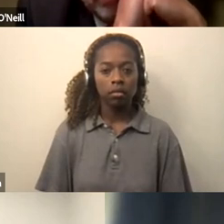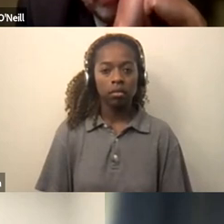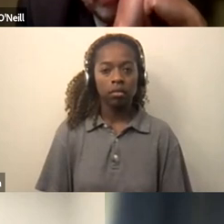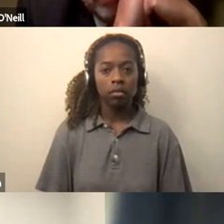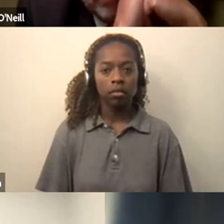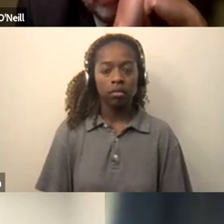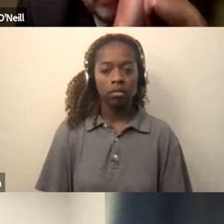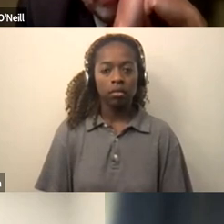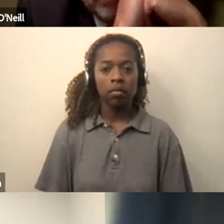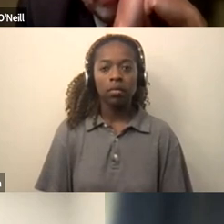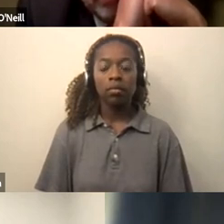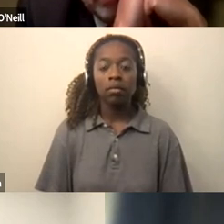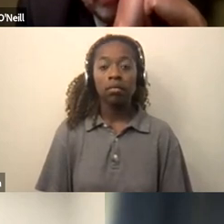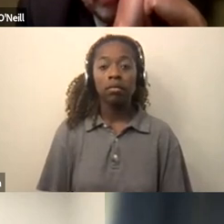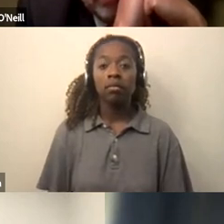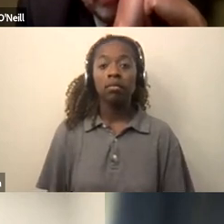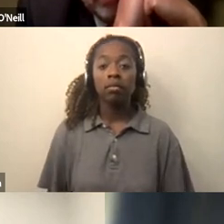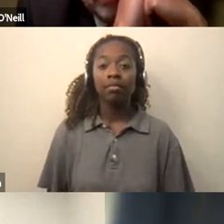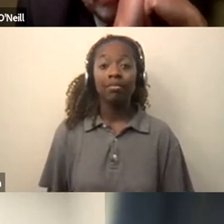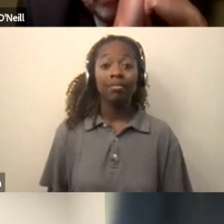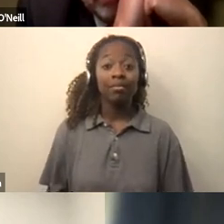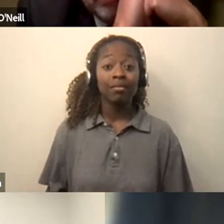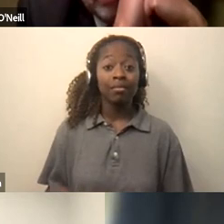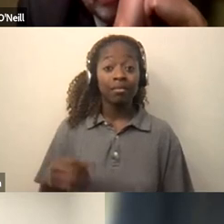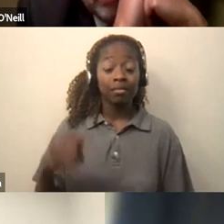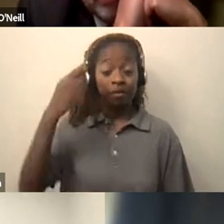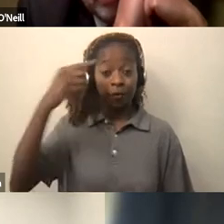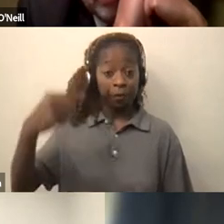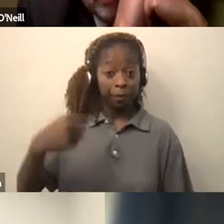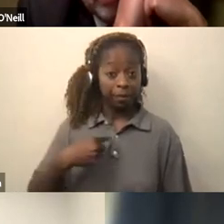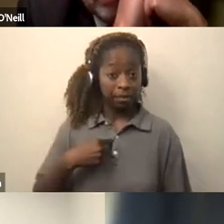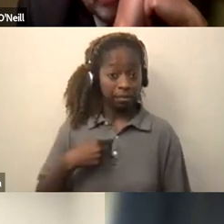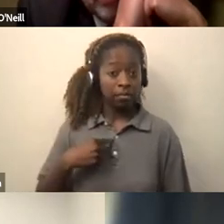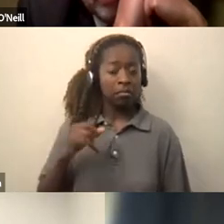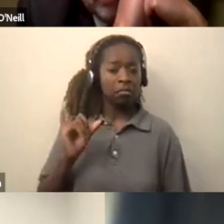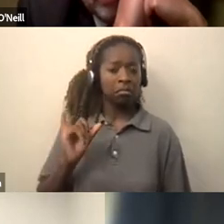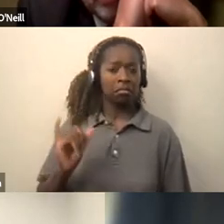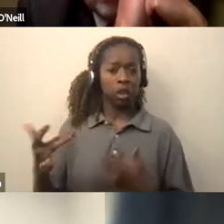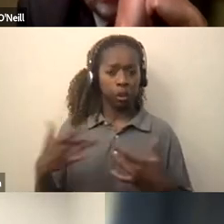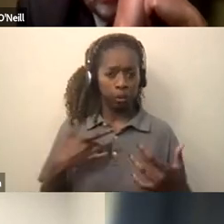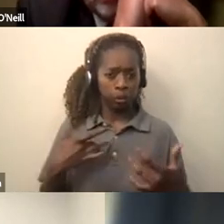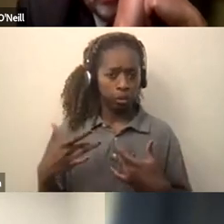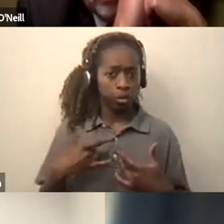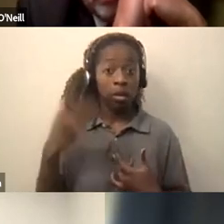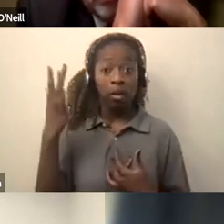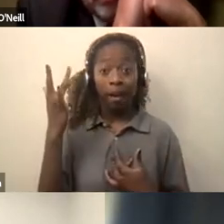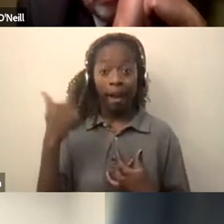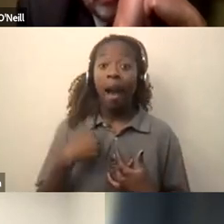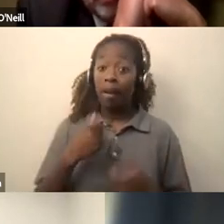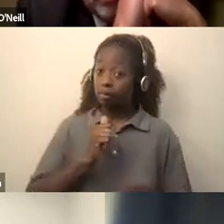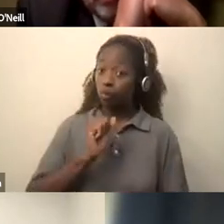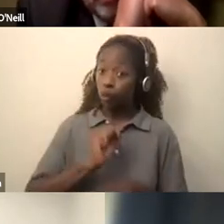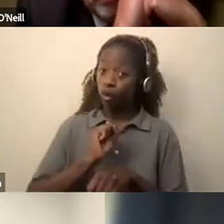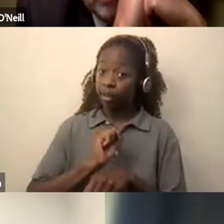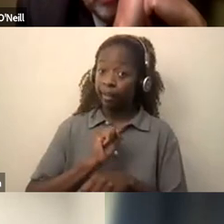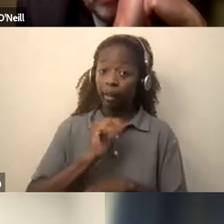is boston and for me it was very concerning because i was working